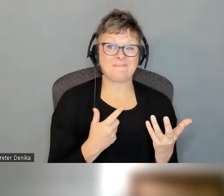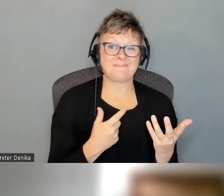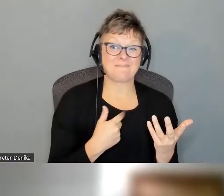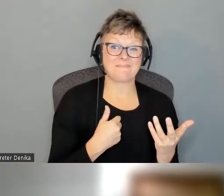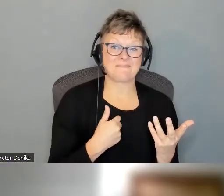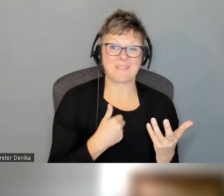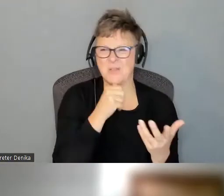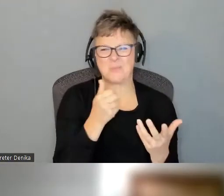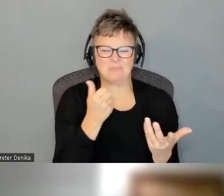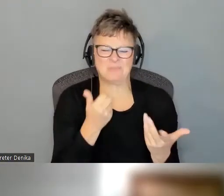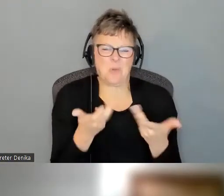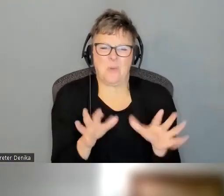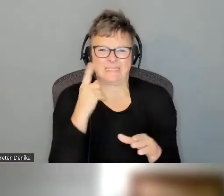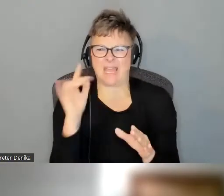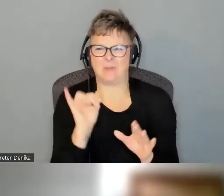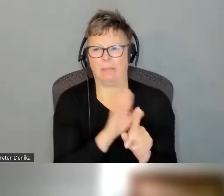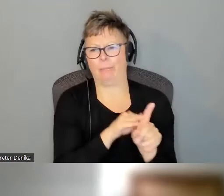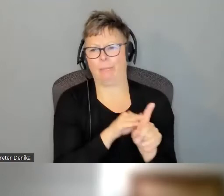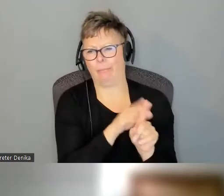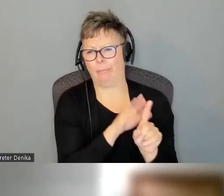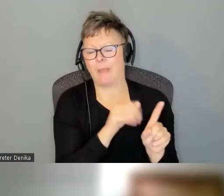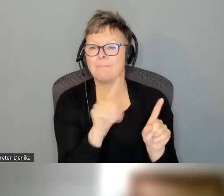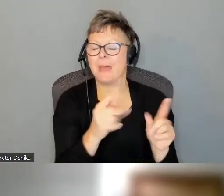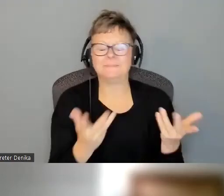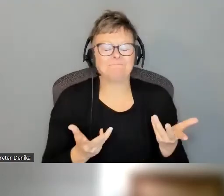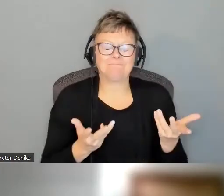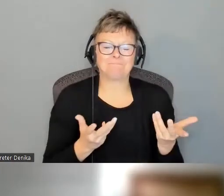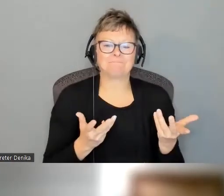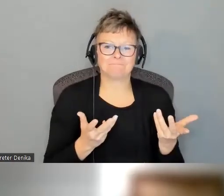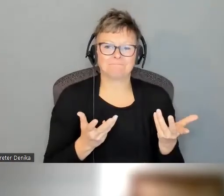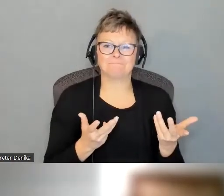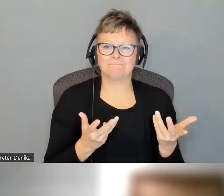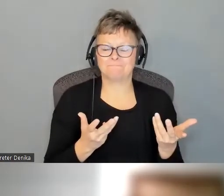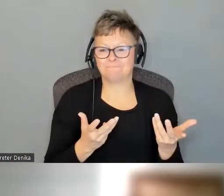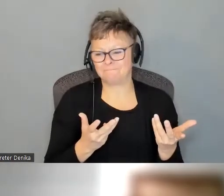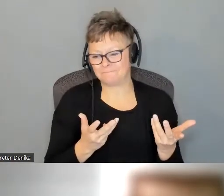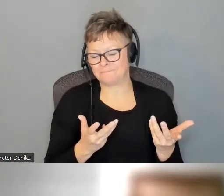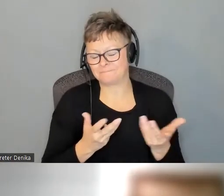cliches, but I would say that the